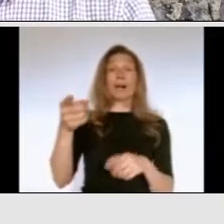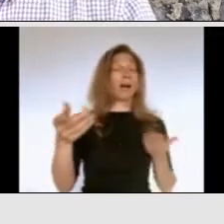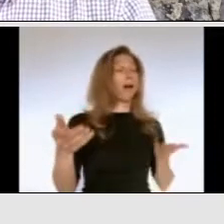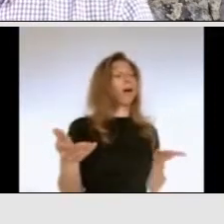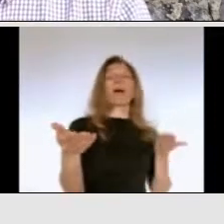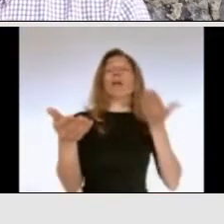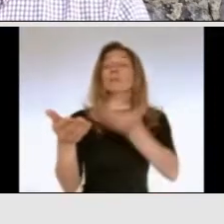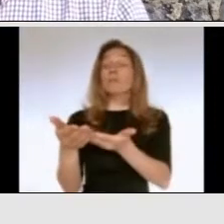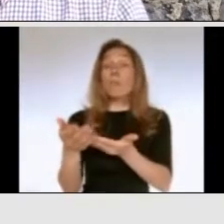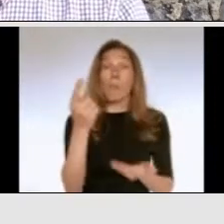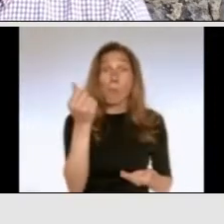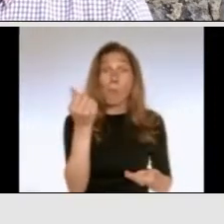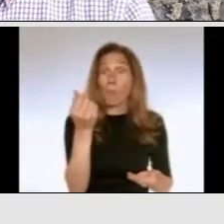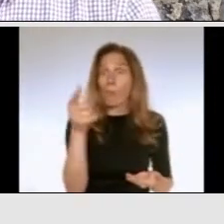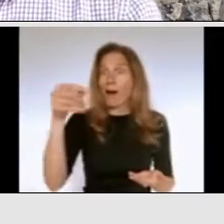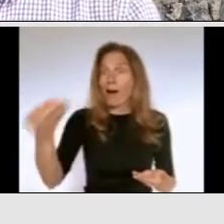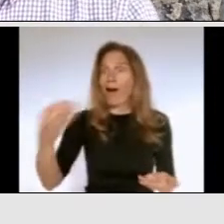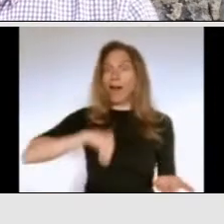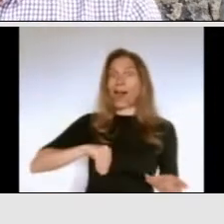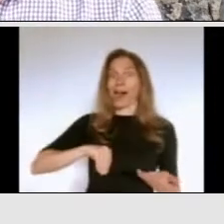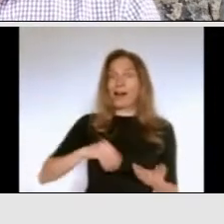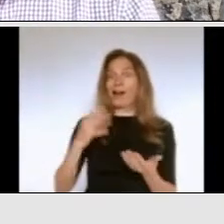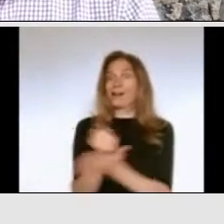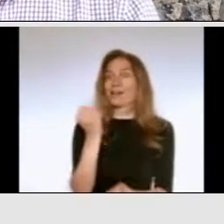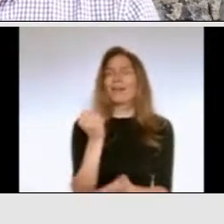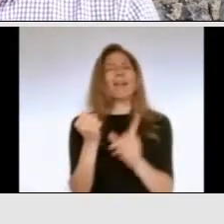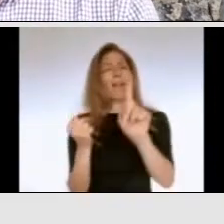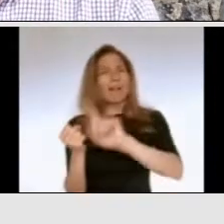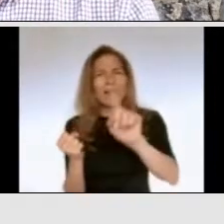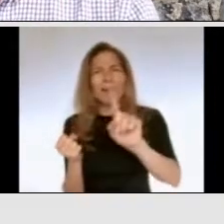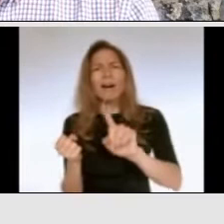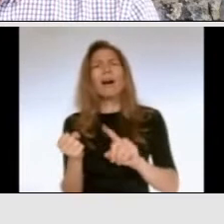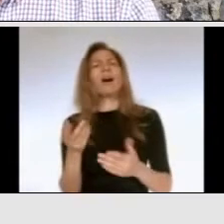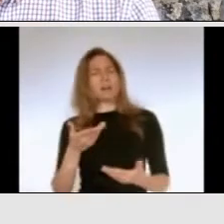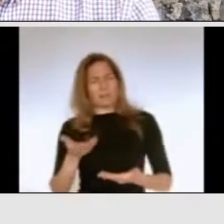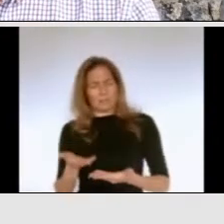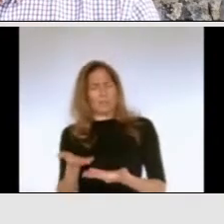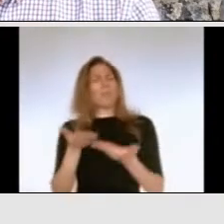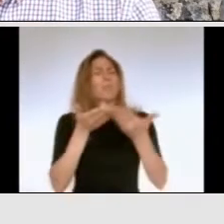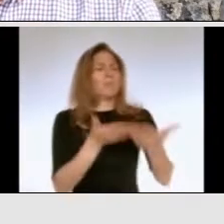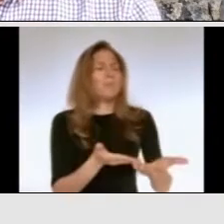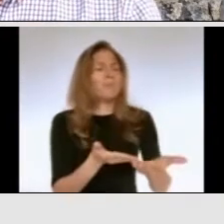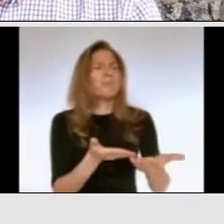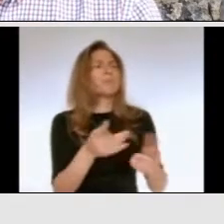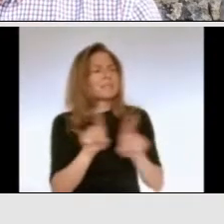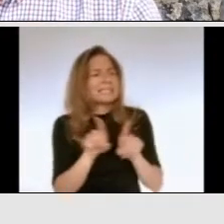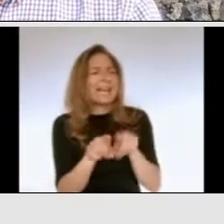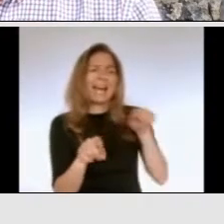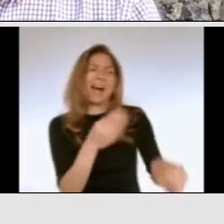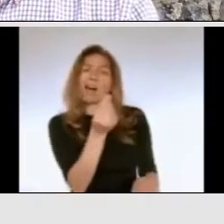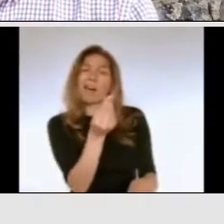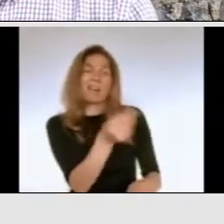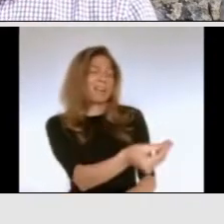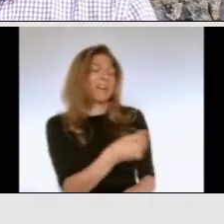that there's high profit returns on, but also engages with areas where perhaps traditionally there have